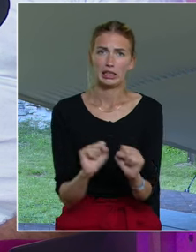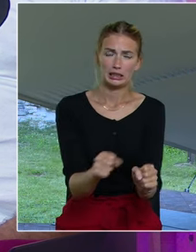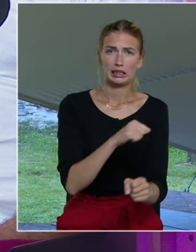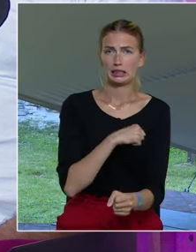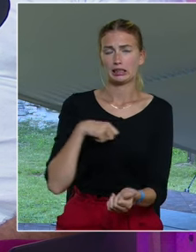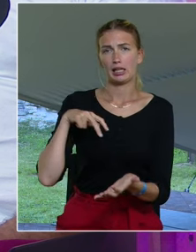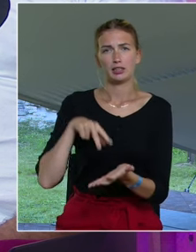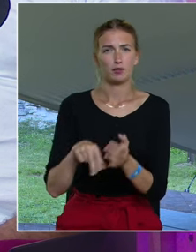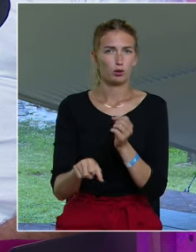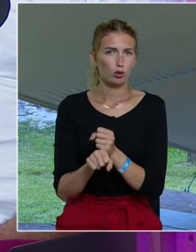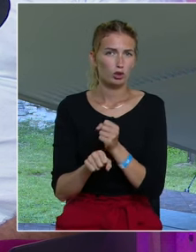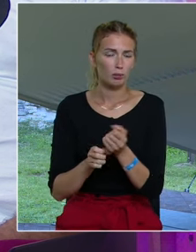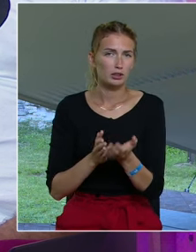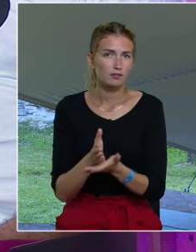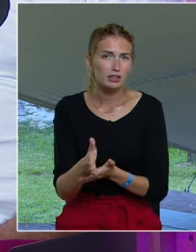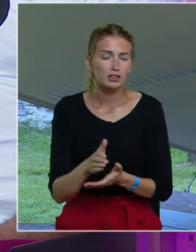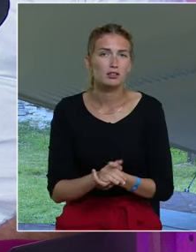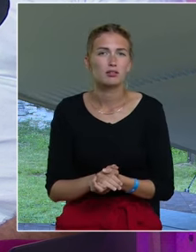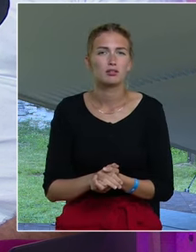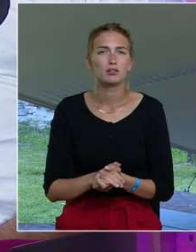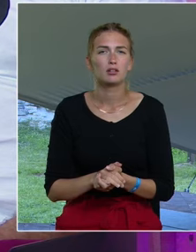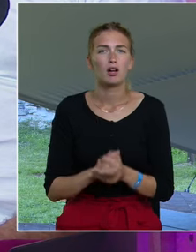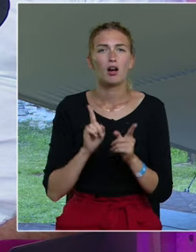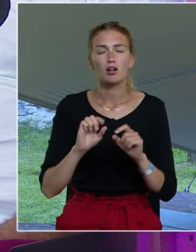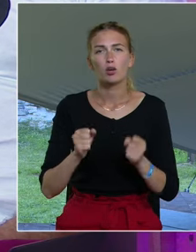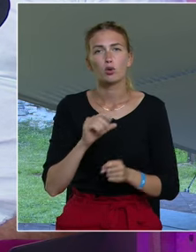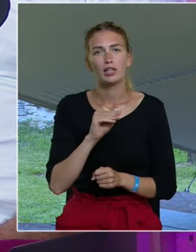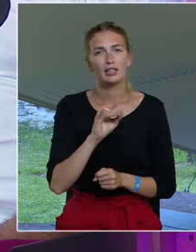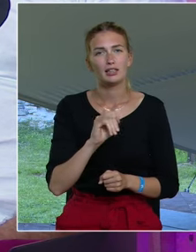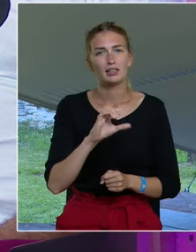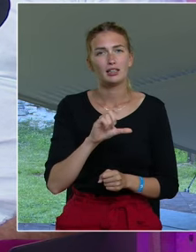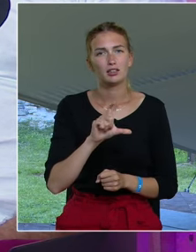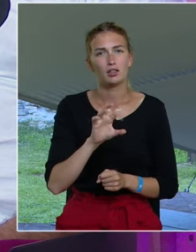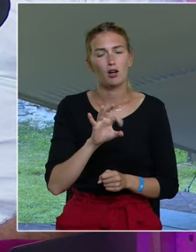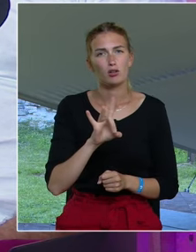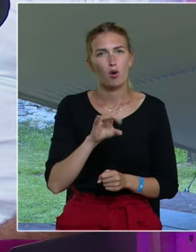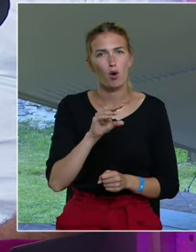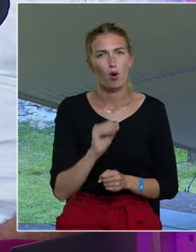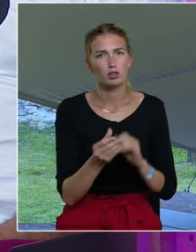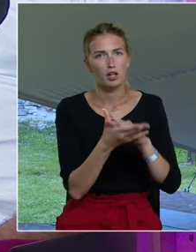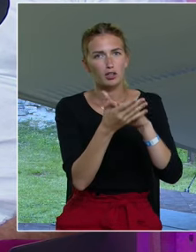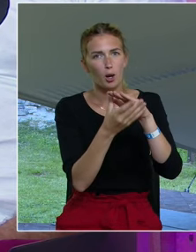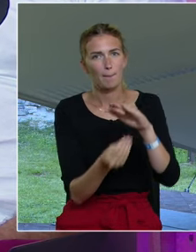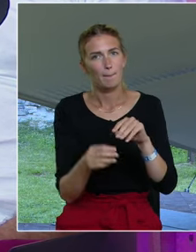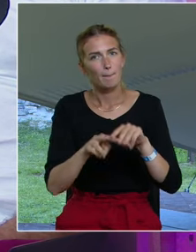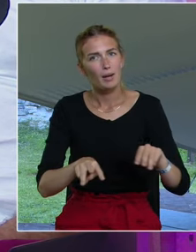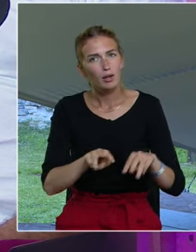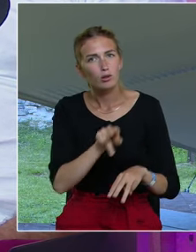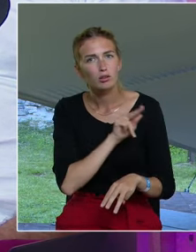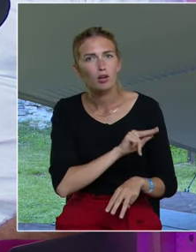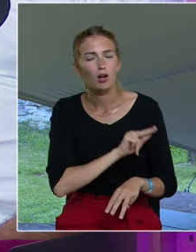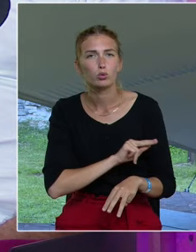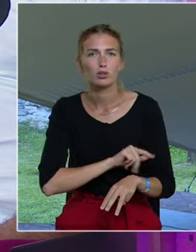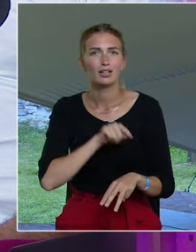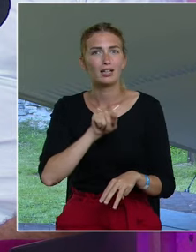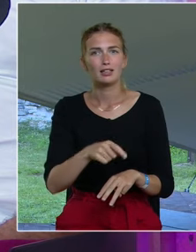But if you do the Discord drop method and you want to promote it, create some kind of interest around